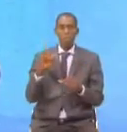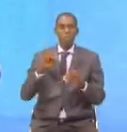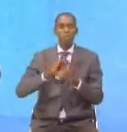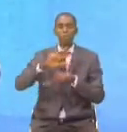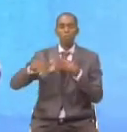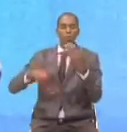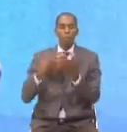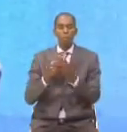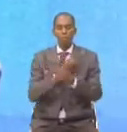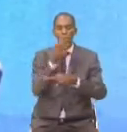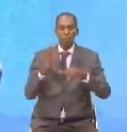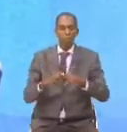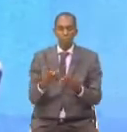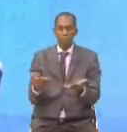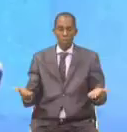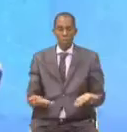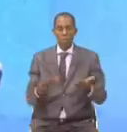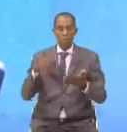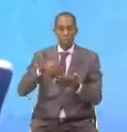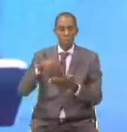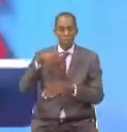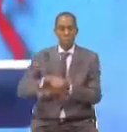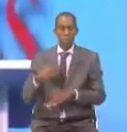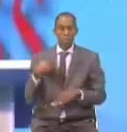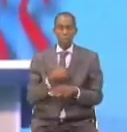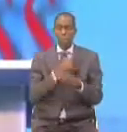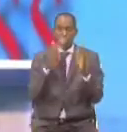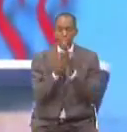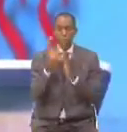nations. Here tonight, we pray, O Lord, that